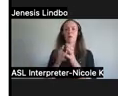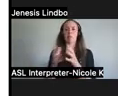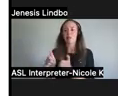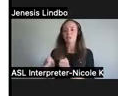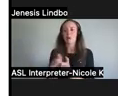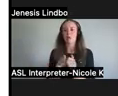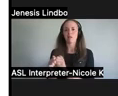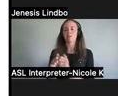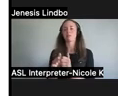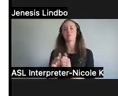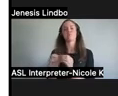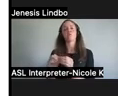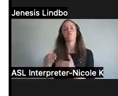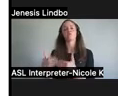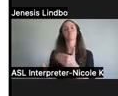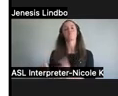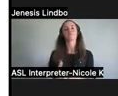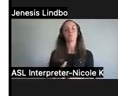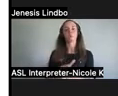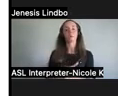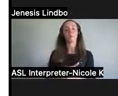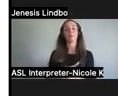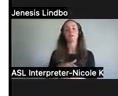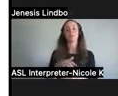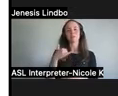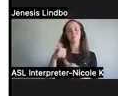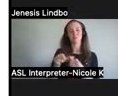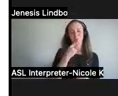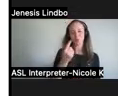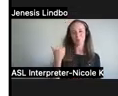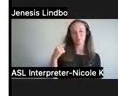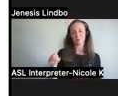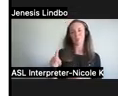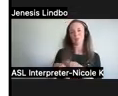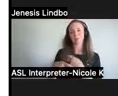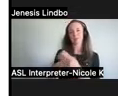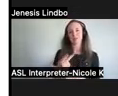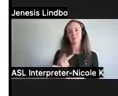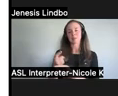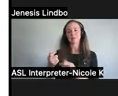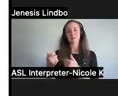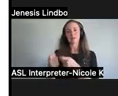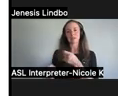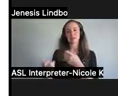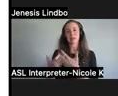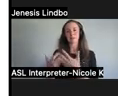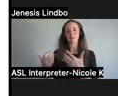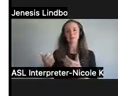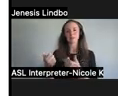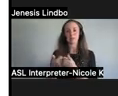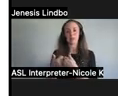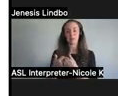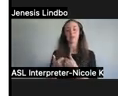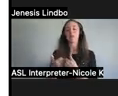typically slower paced. Like I said before, these types of adaptive gaming controllers really work best for simple games with less